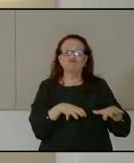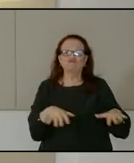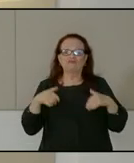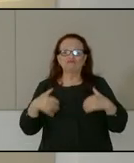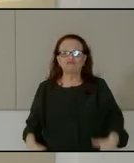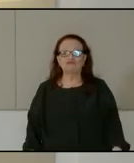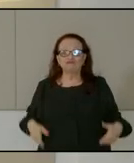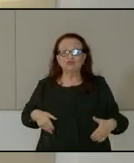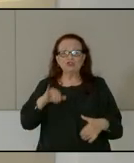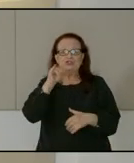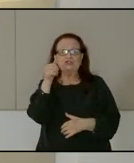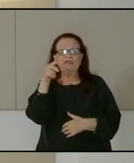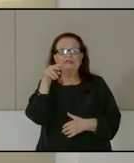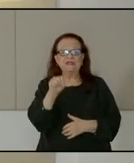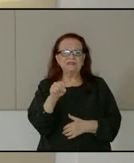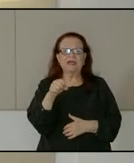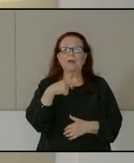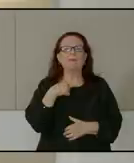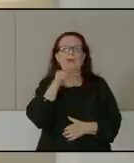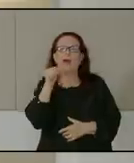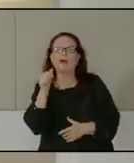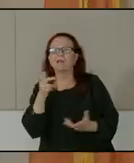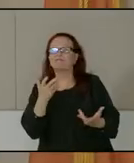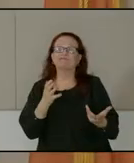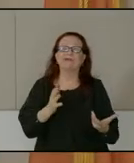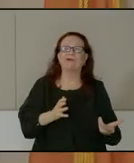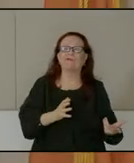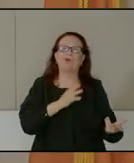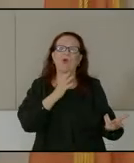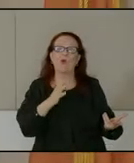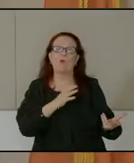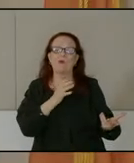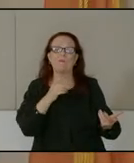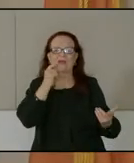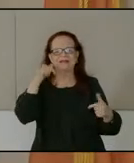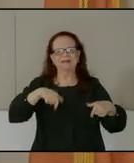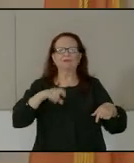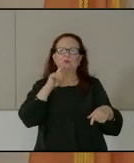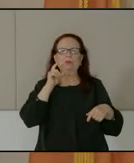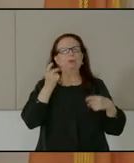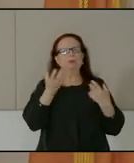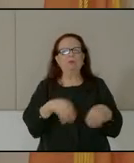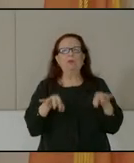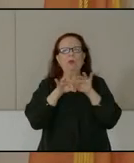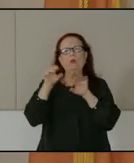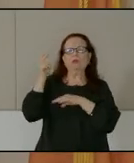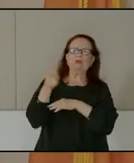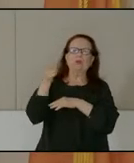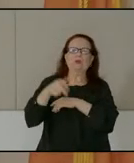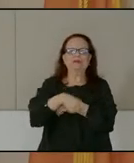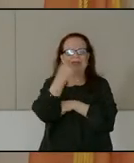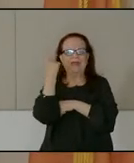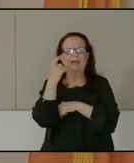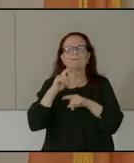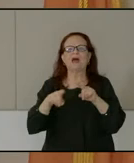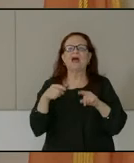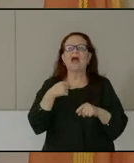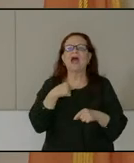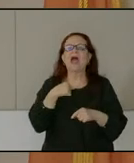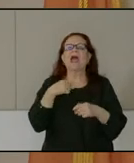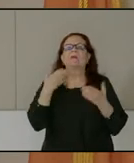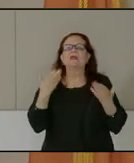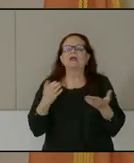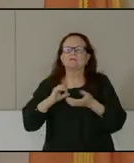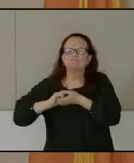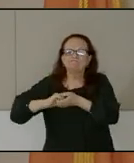because I think there's a lack of formality to this moment, because it's a historic it's a historic day, but I stand in